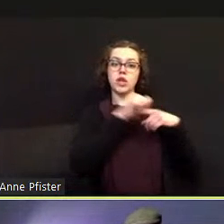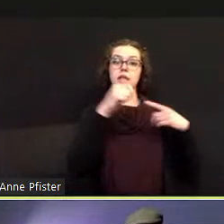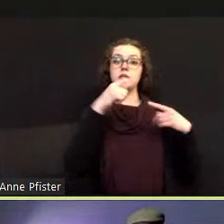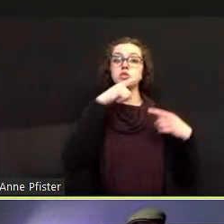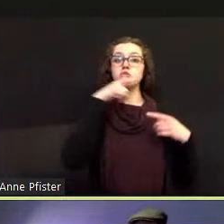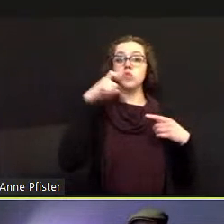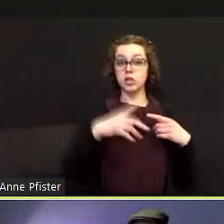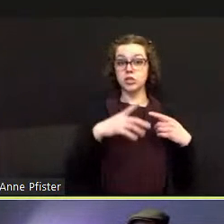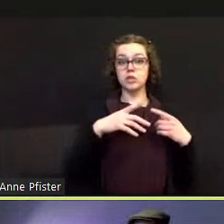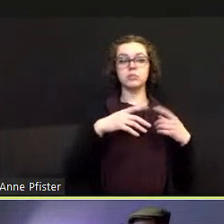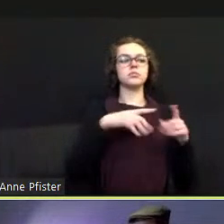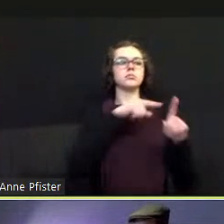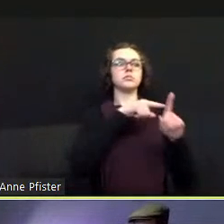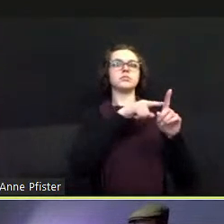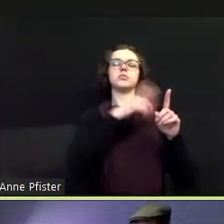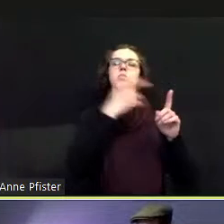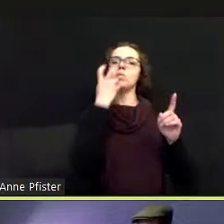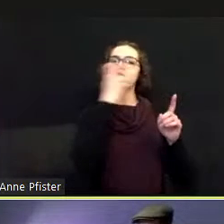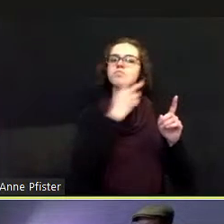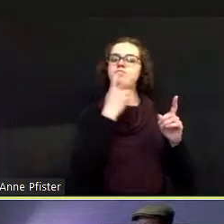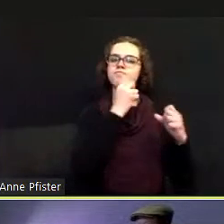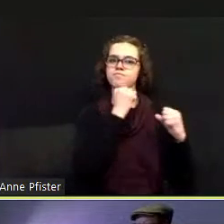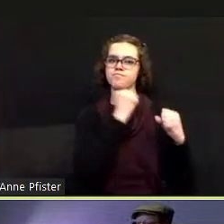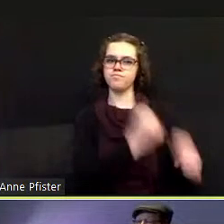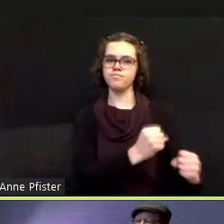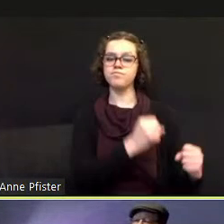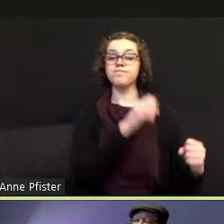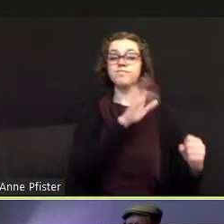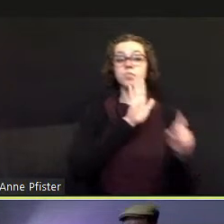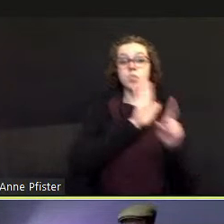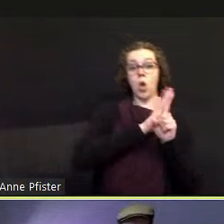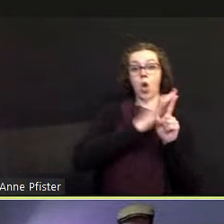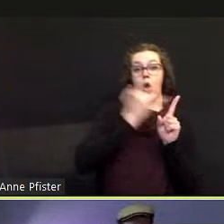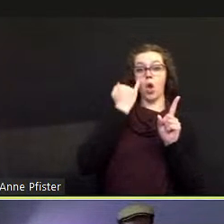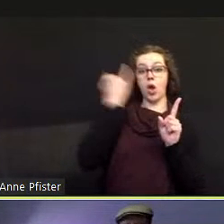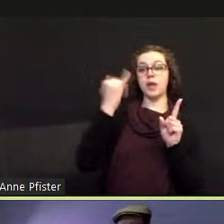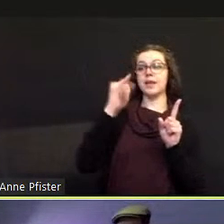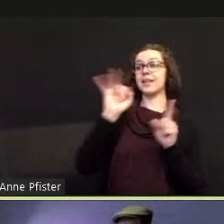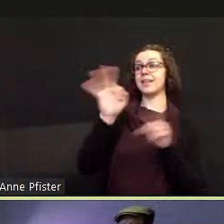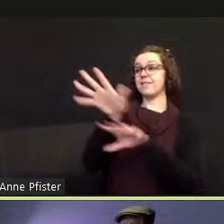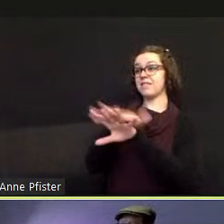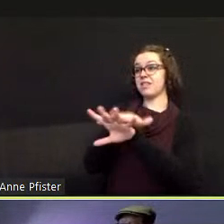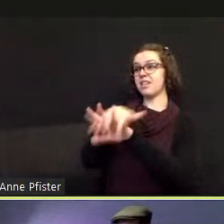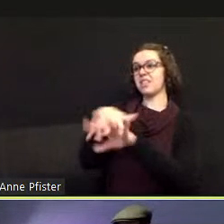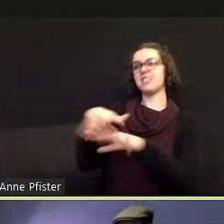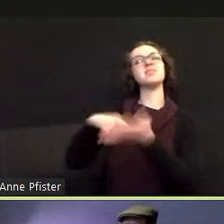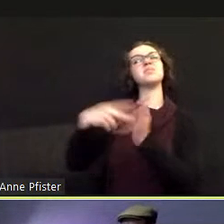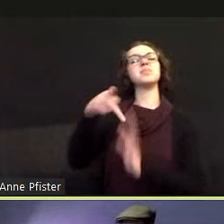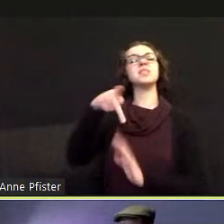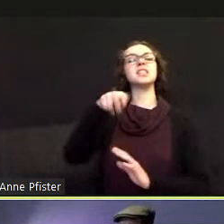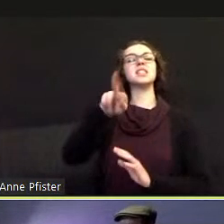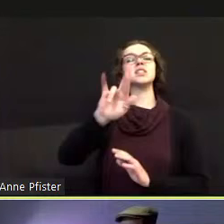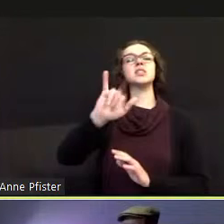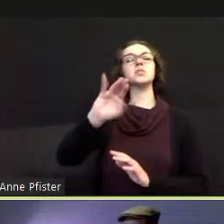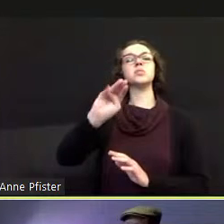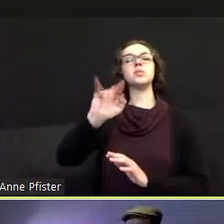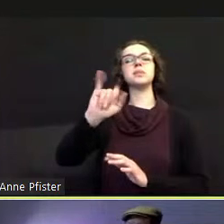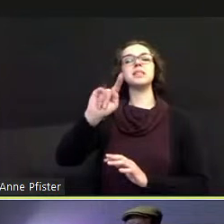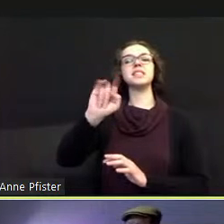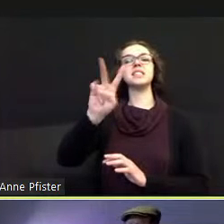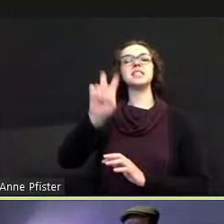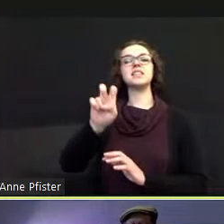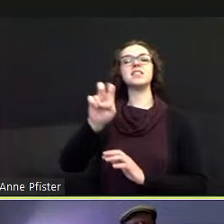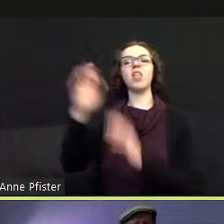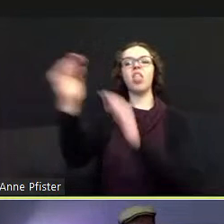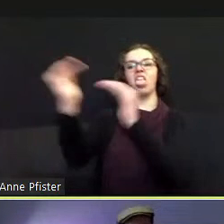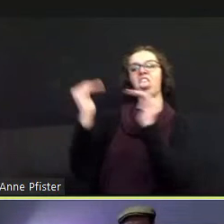oralist. She used this idea of, oh, if it's indigenous, then it's primitive, and therefore we really shouldn't be teaching the kids this sign language